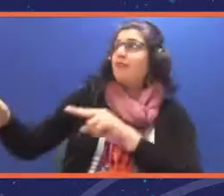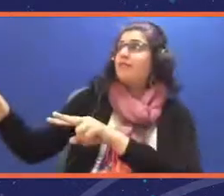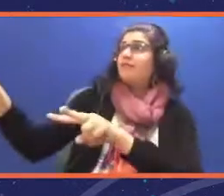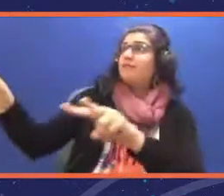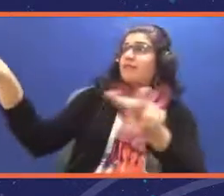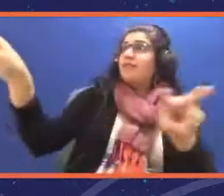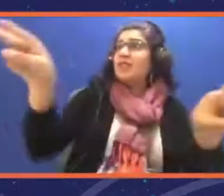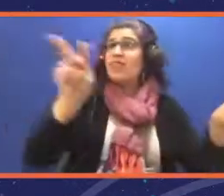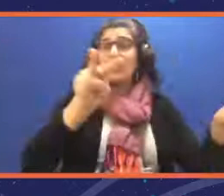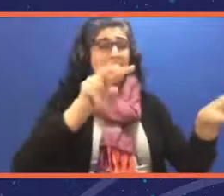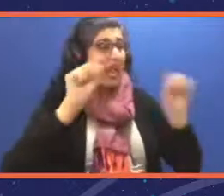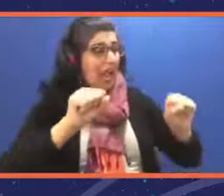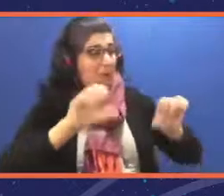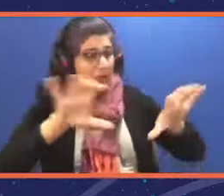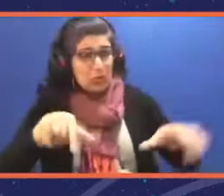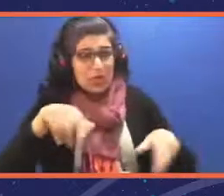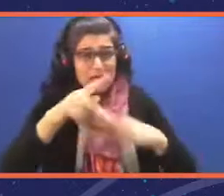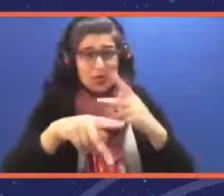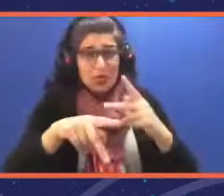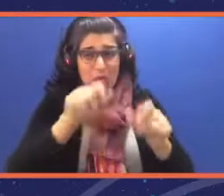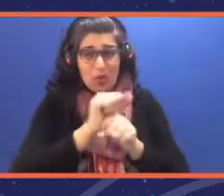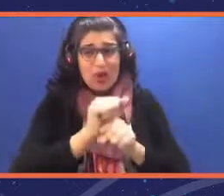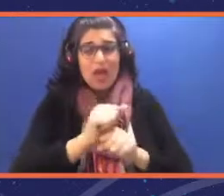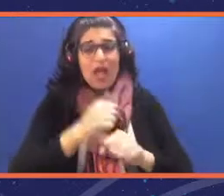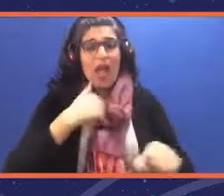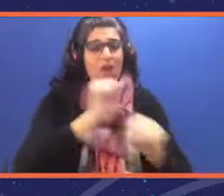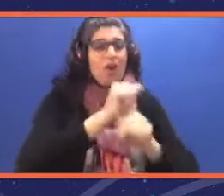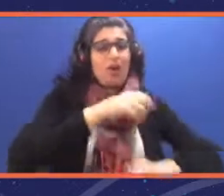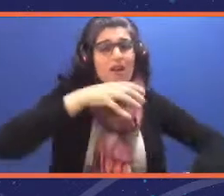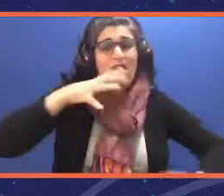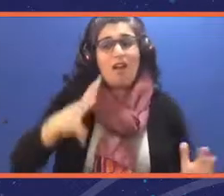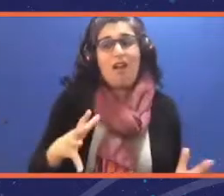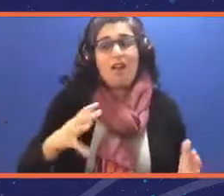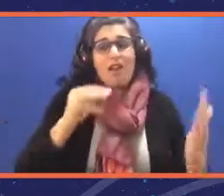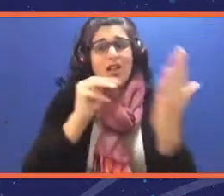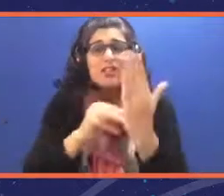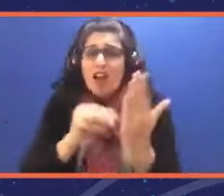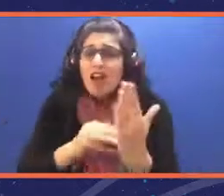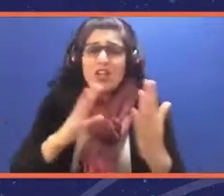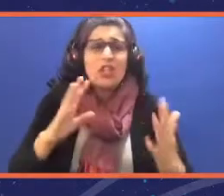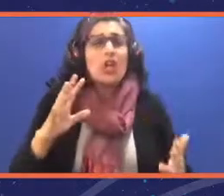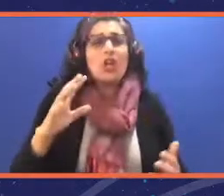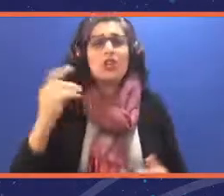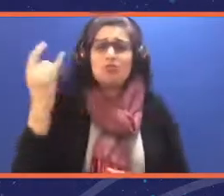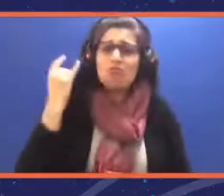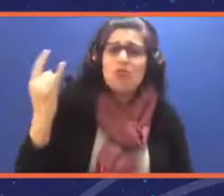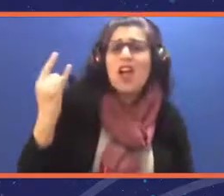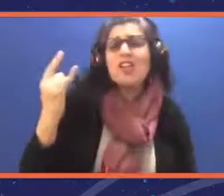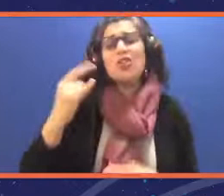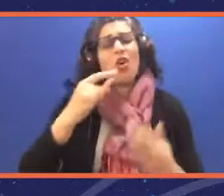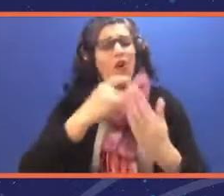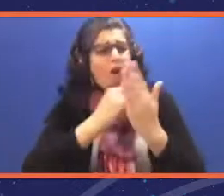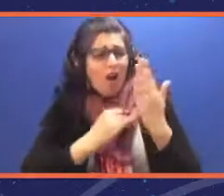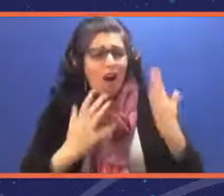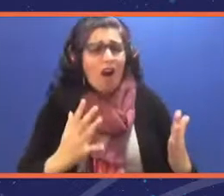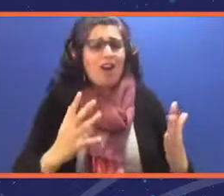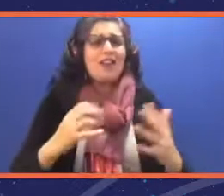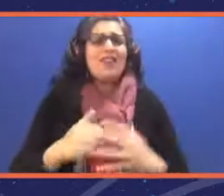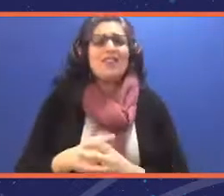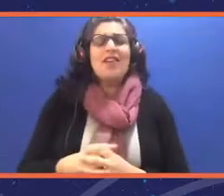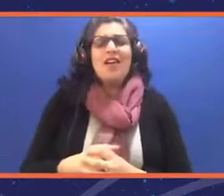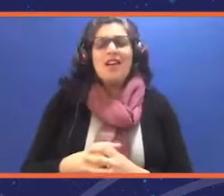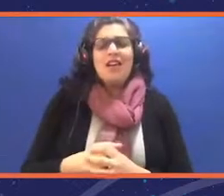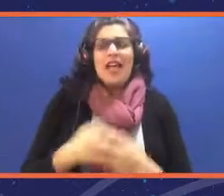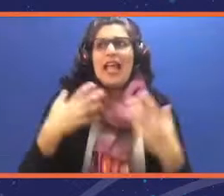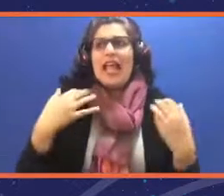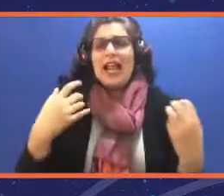I mean, as I said earlier, I'm working with farmers, from doctors to rock stars to artists to healers